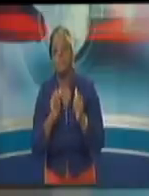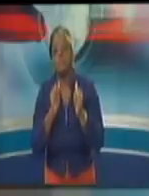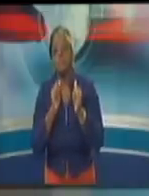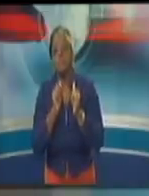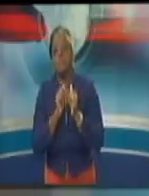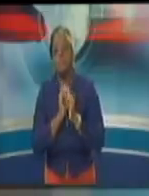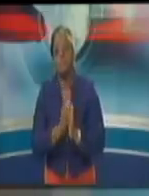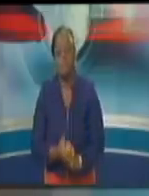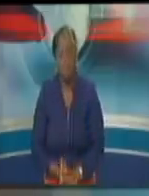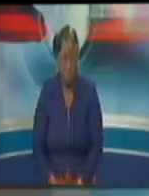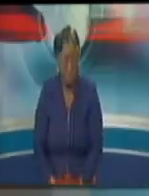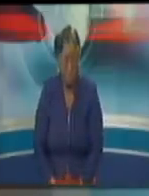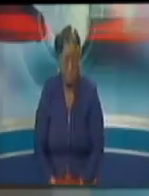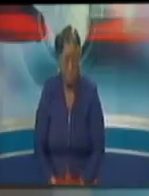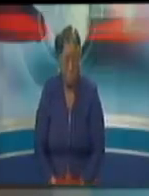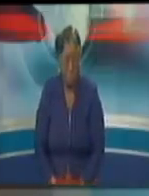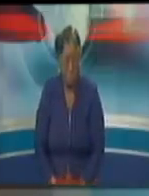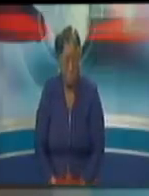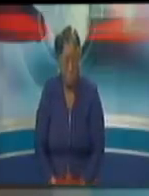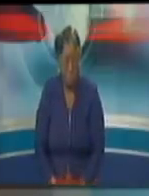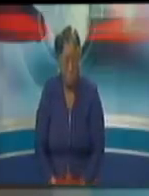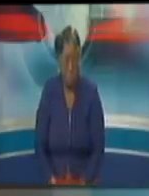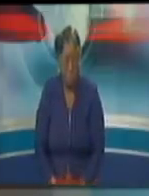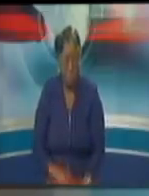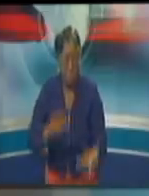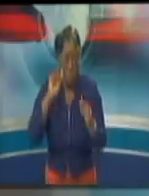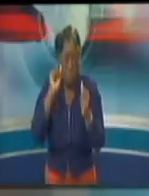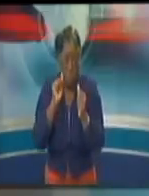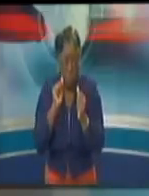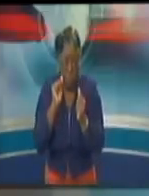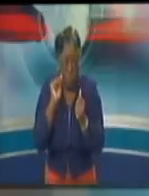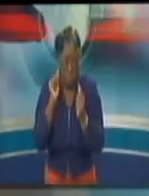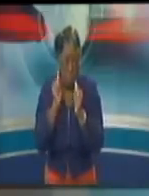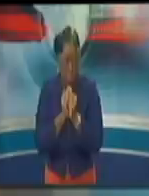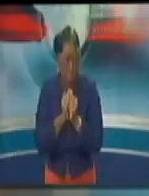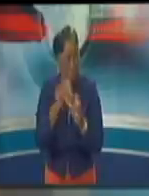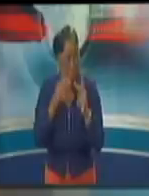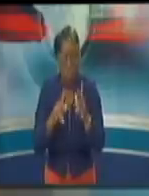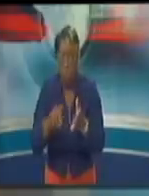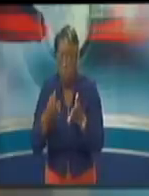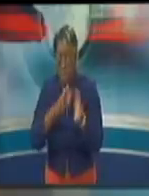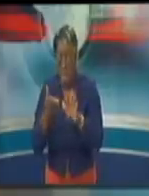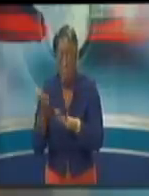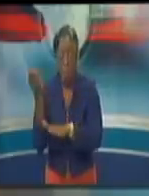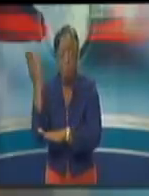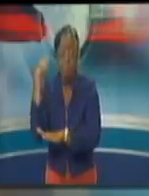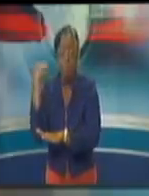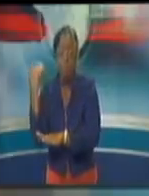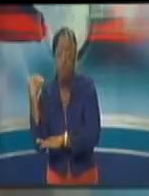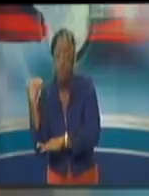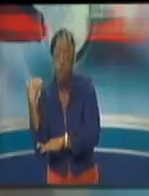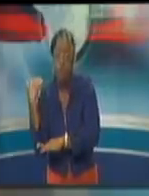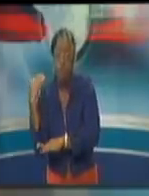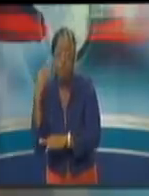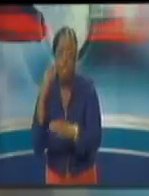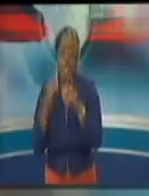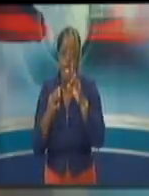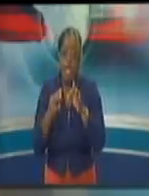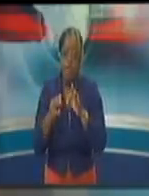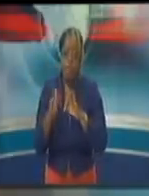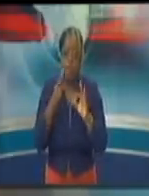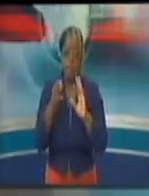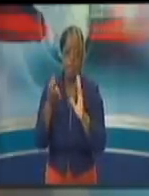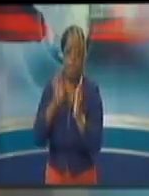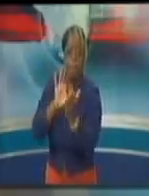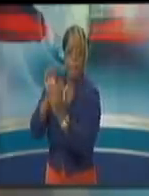with the posthumous testing, is it feasible for the ministry to do a comparison with people who have